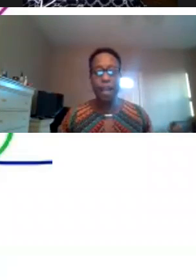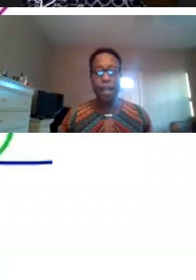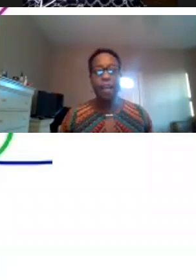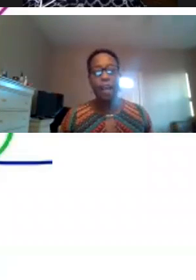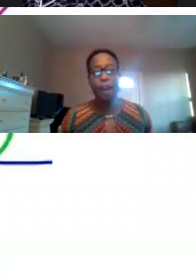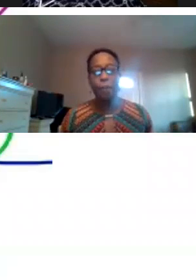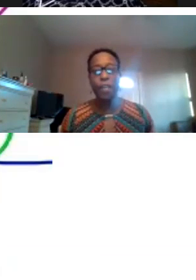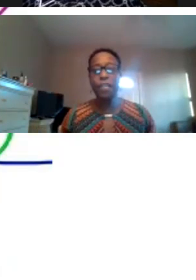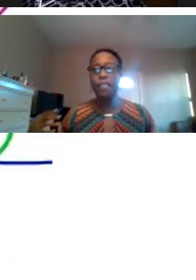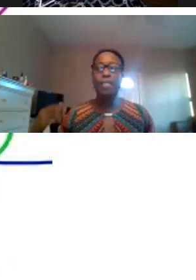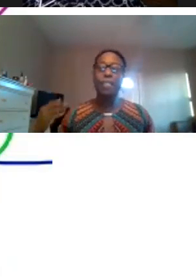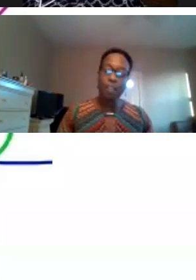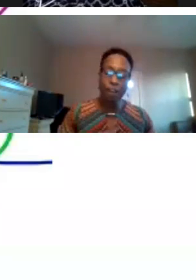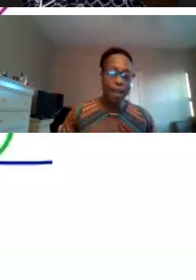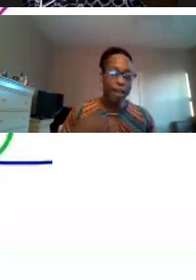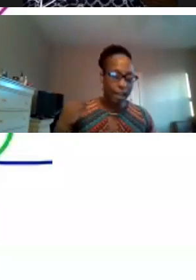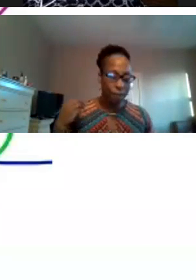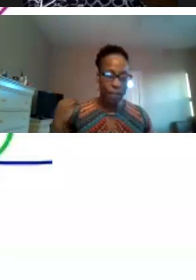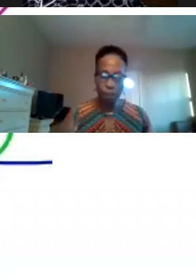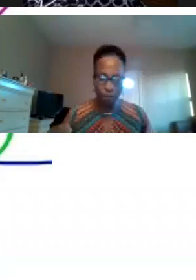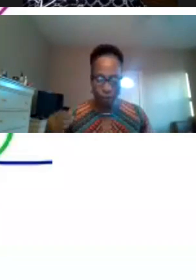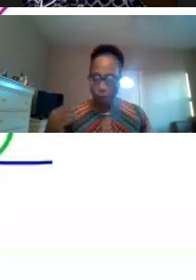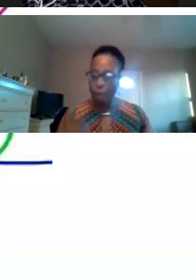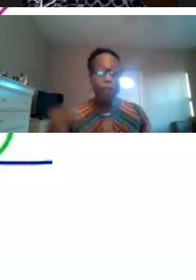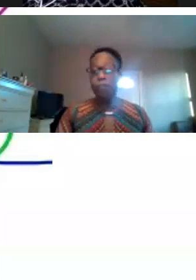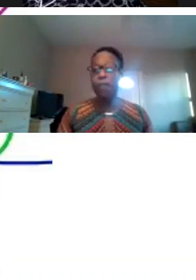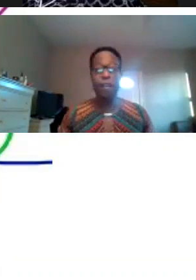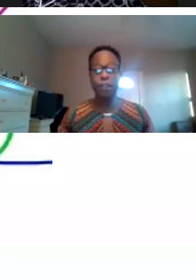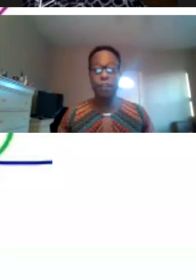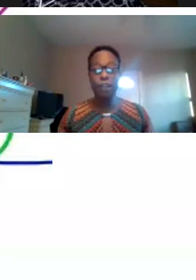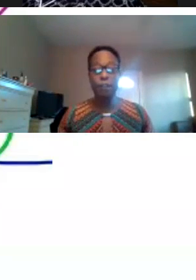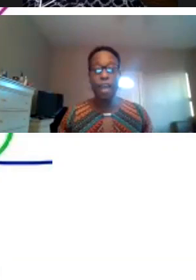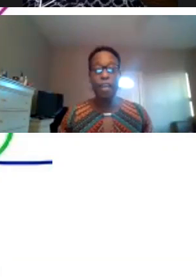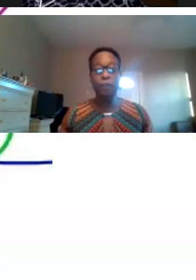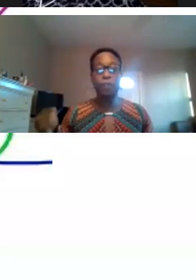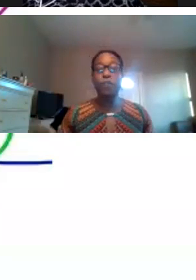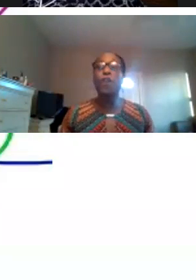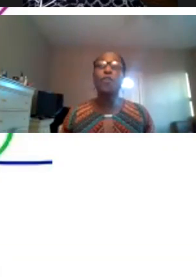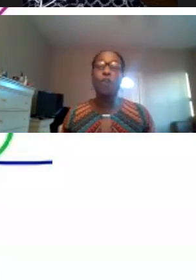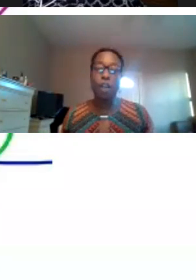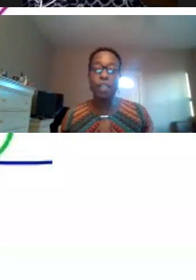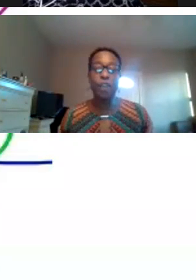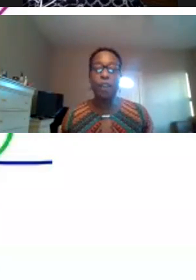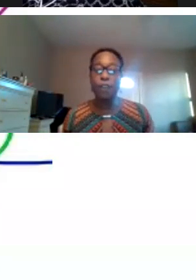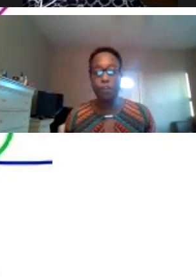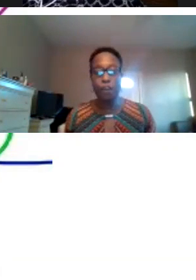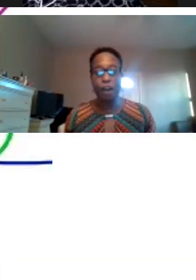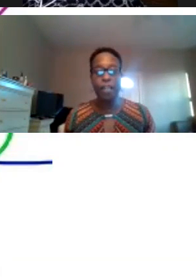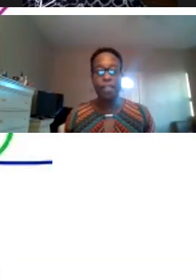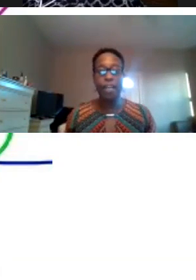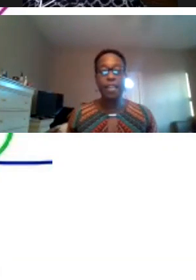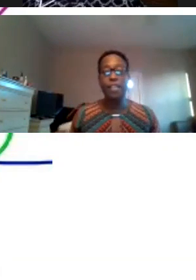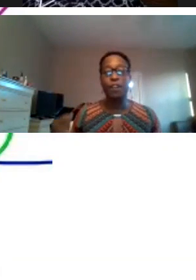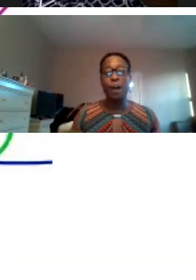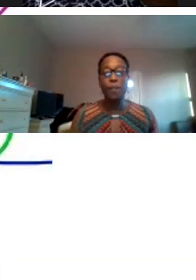mandates, right? We can just talk about it like from one human to another, right? So you know your audience, you have to know your